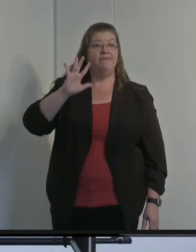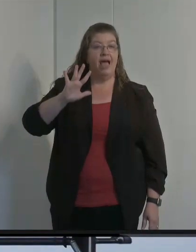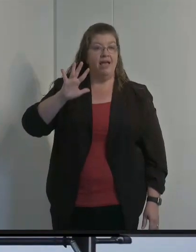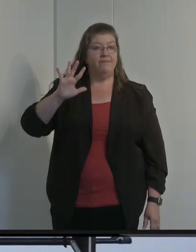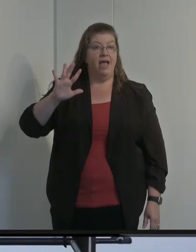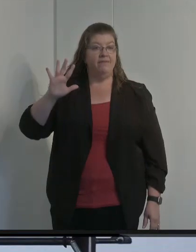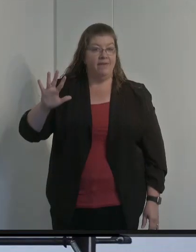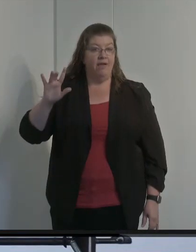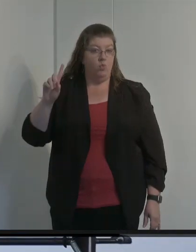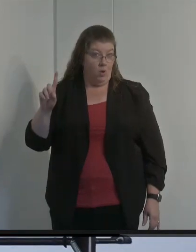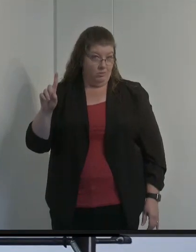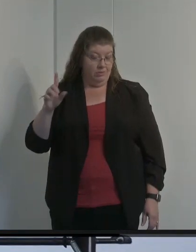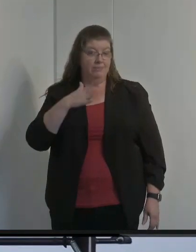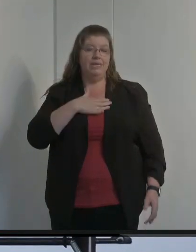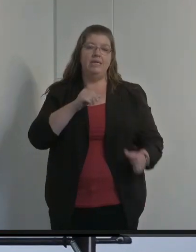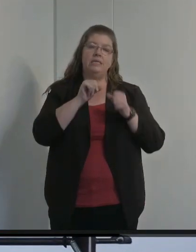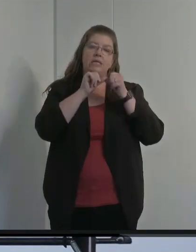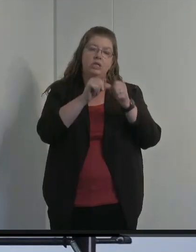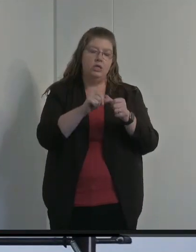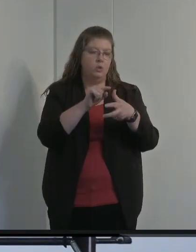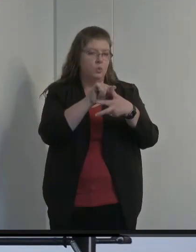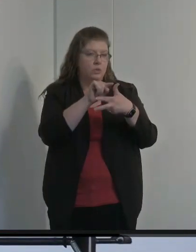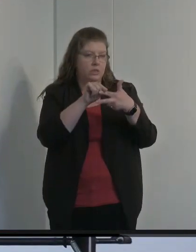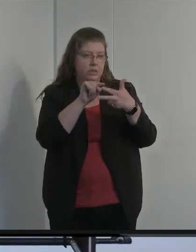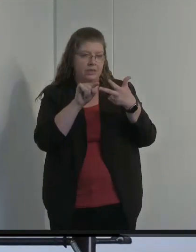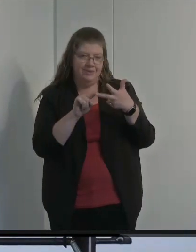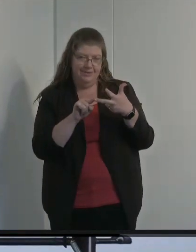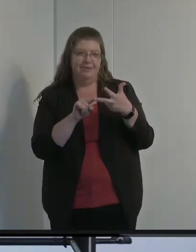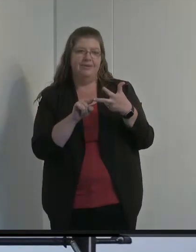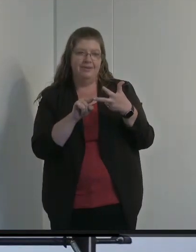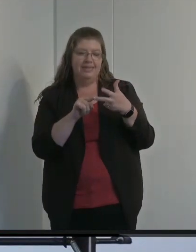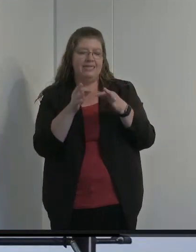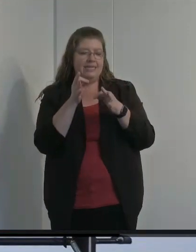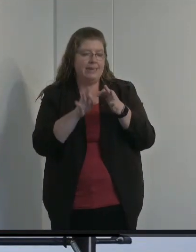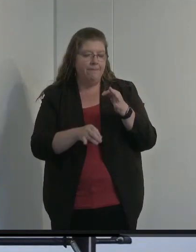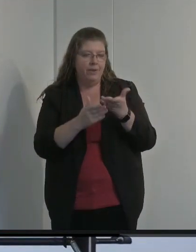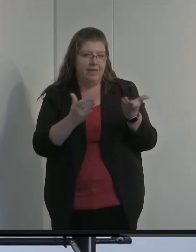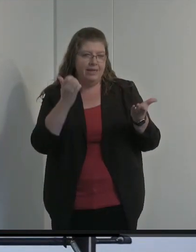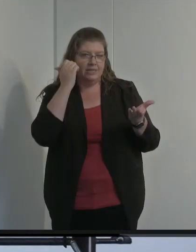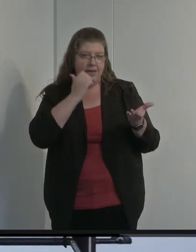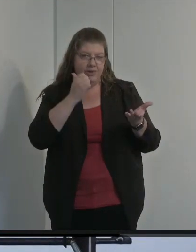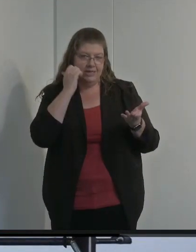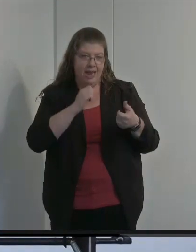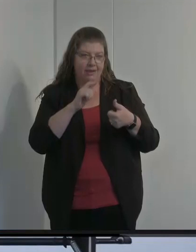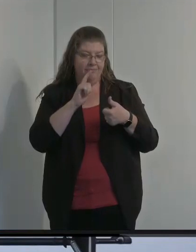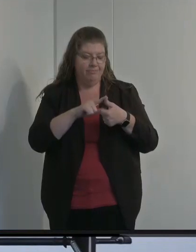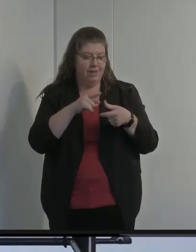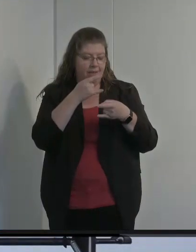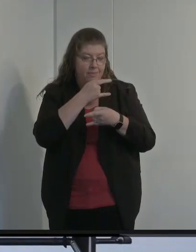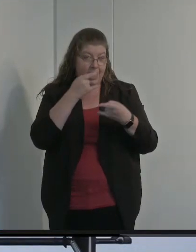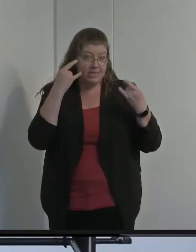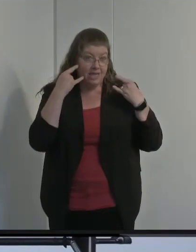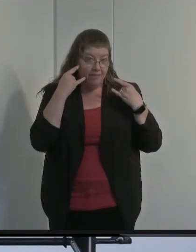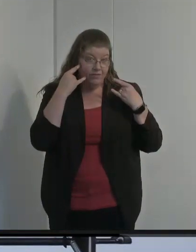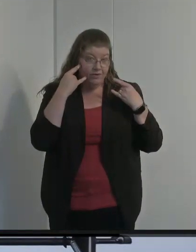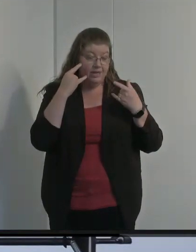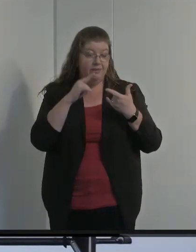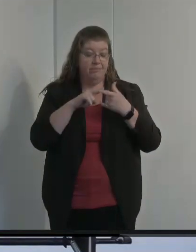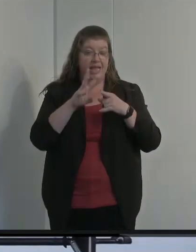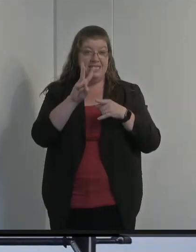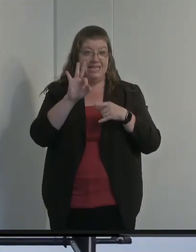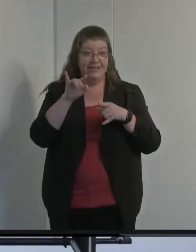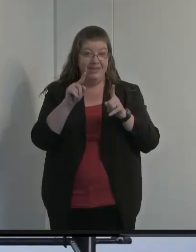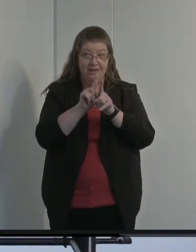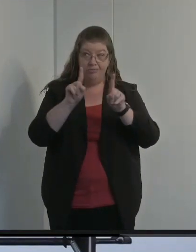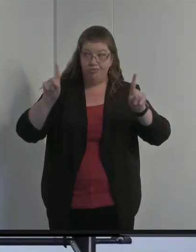833-688-5551. Please continue to practice these 3 simple personal steps every day. Remember to wear a face covering and stay at least 6 feet